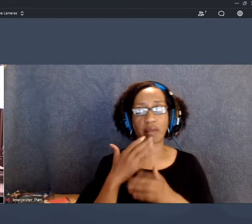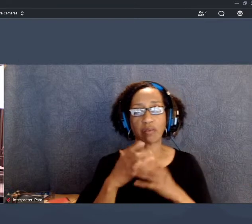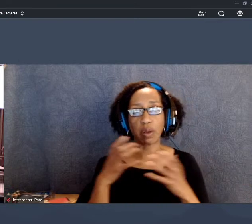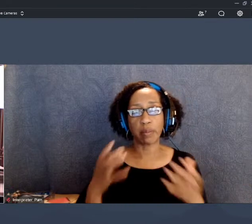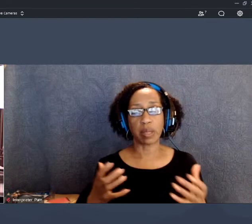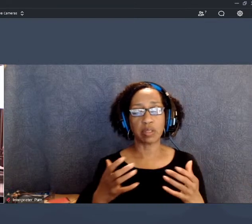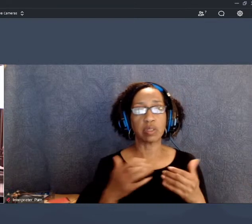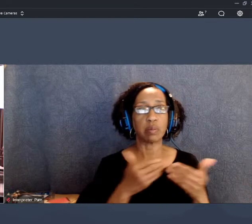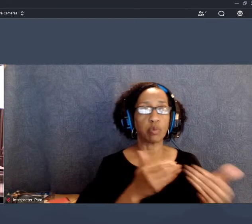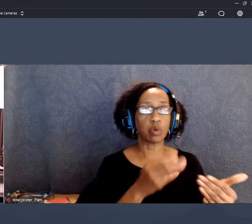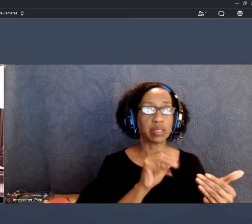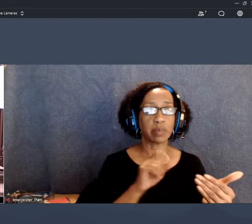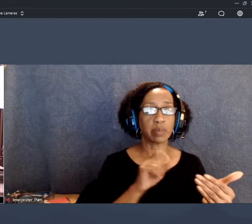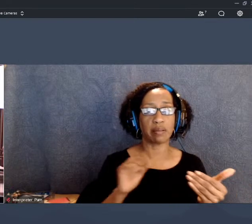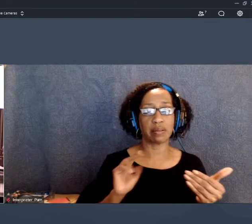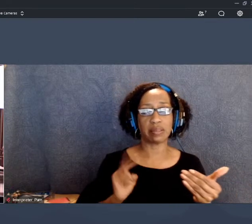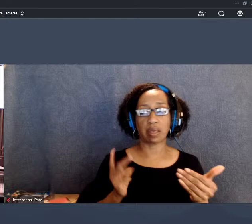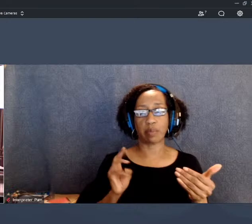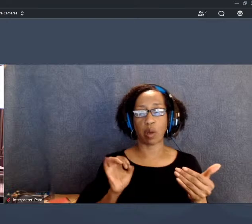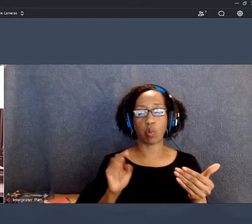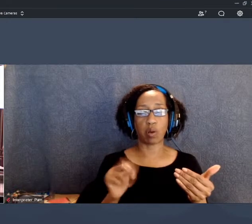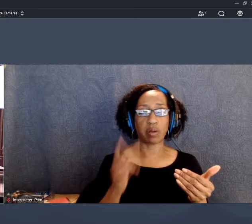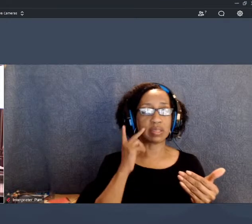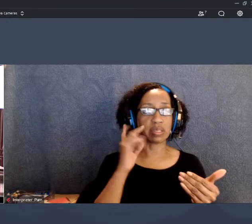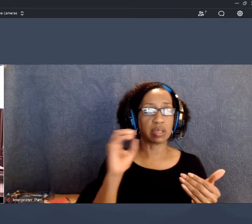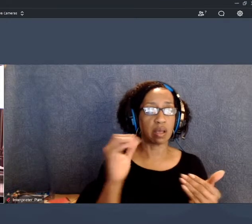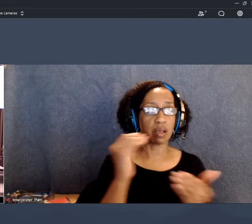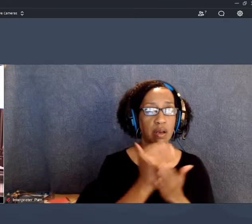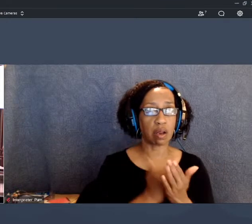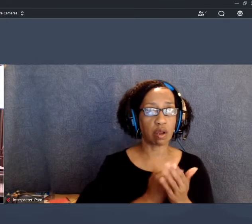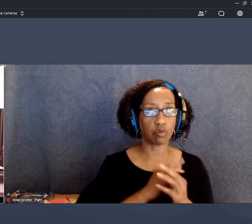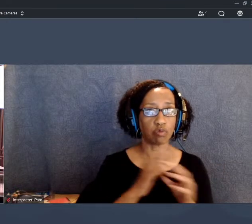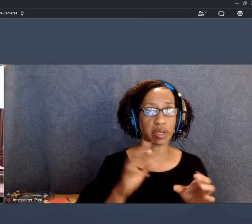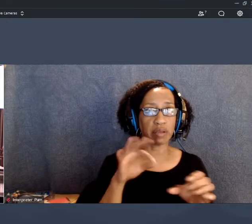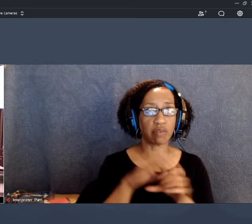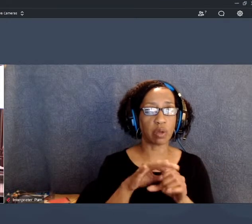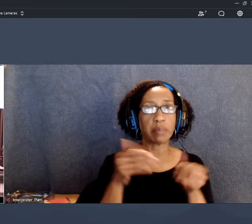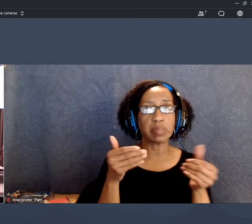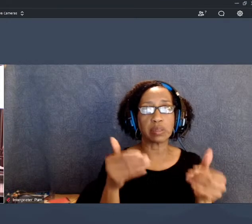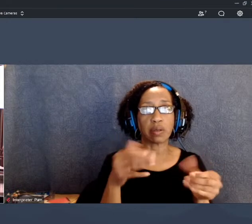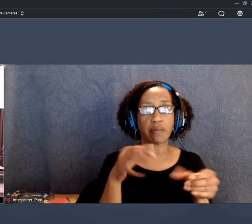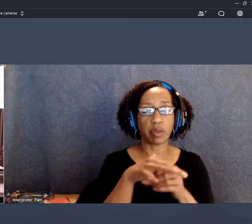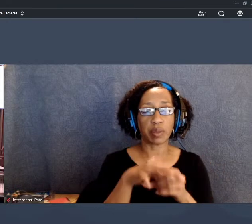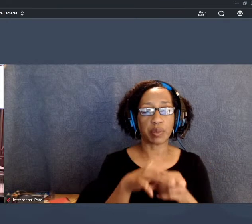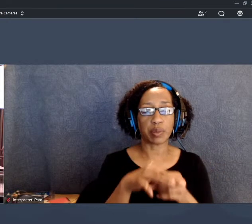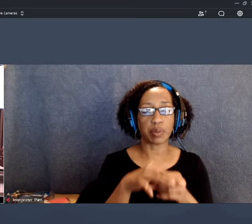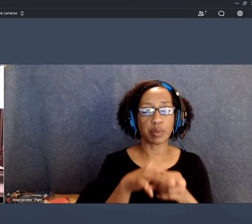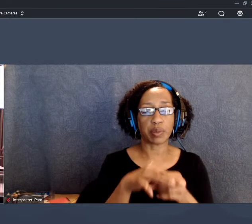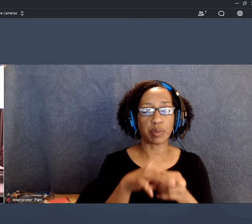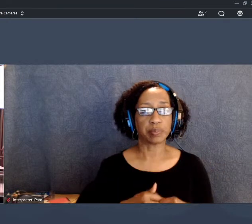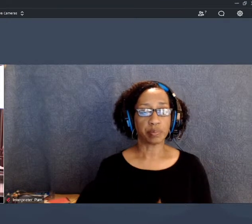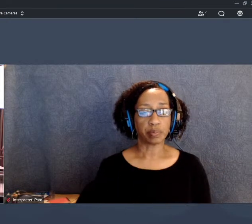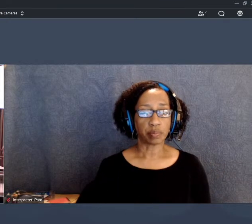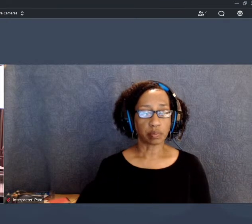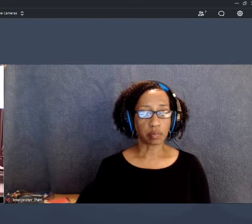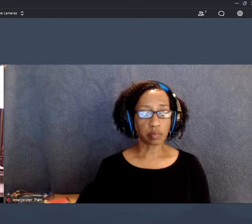by Councilman Smiley, seconded by Councilman Warren. Seeing no members of the queue, I assume you're ready to vote on item 46. Please cast your votes.